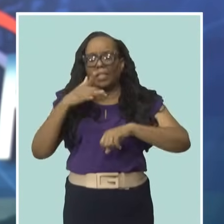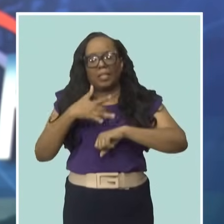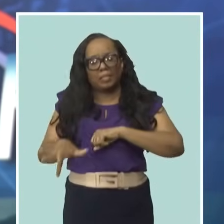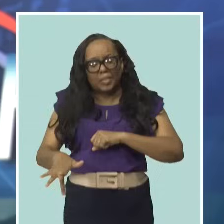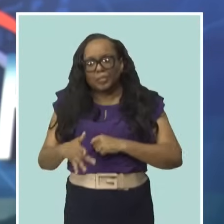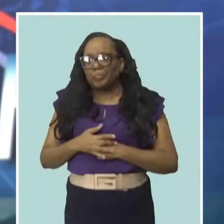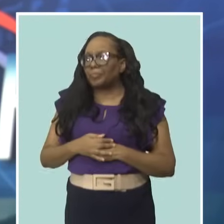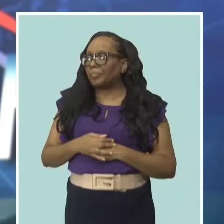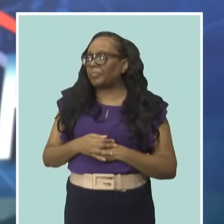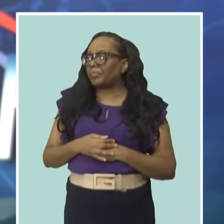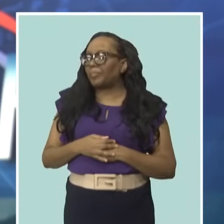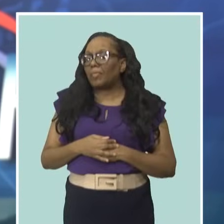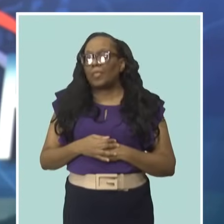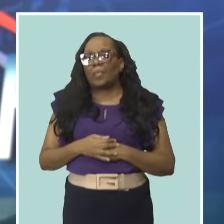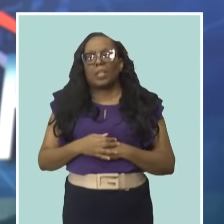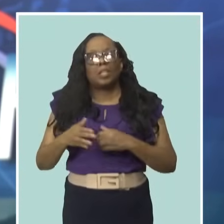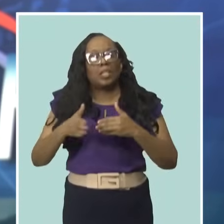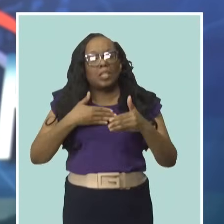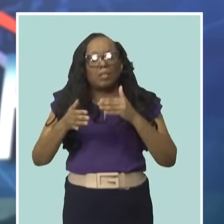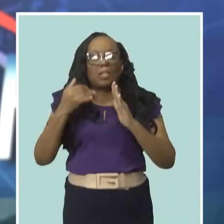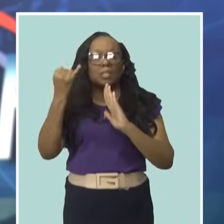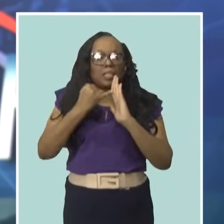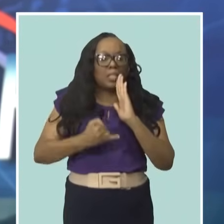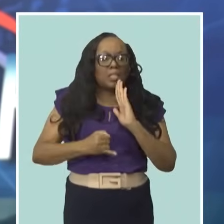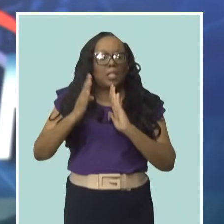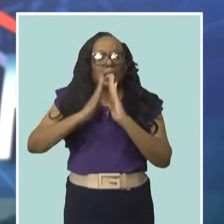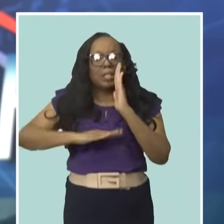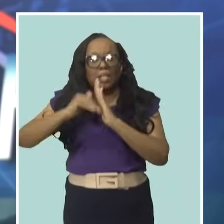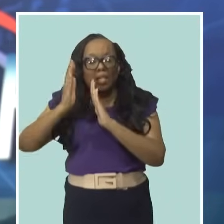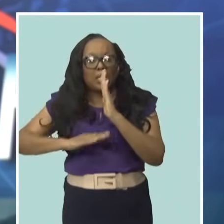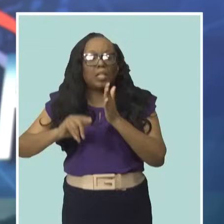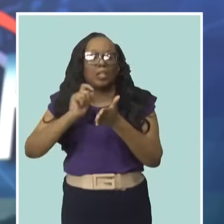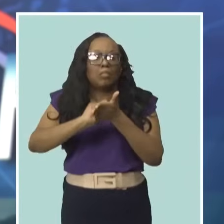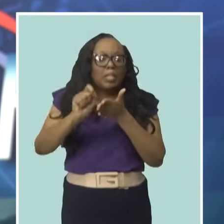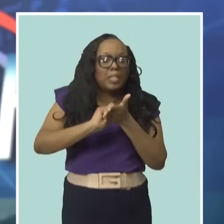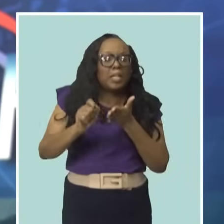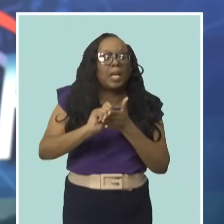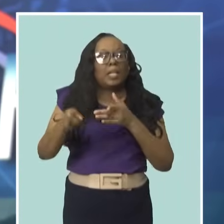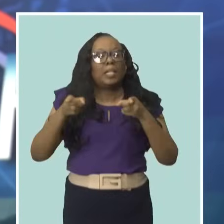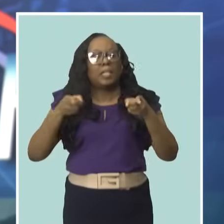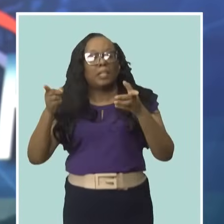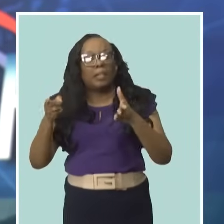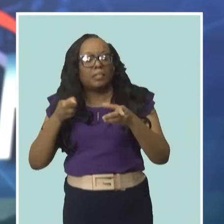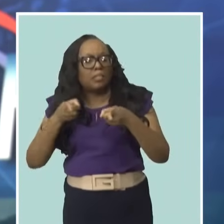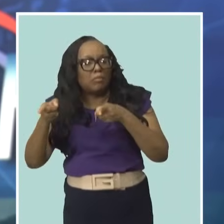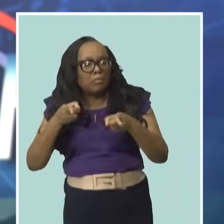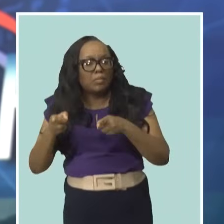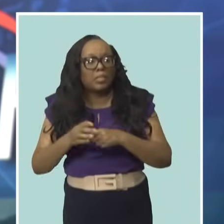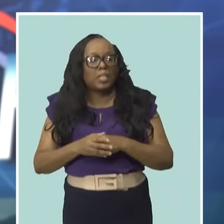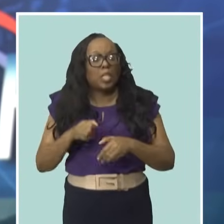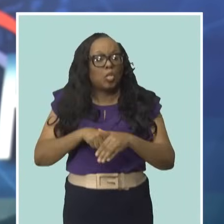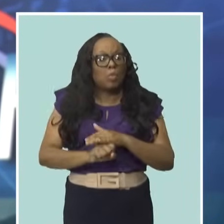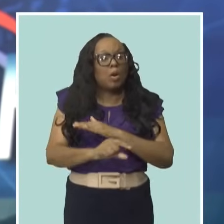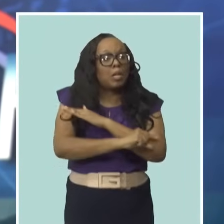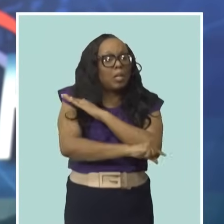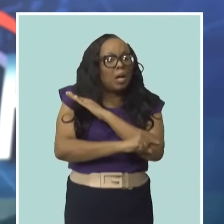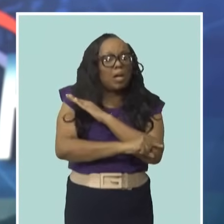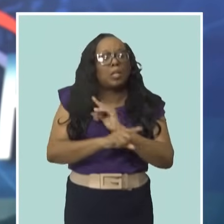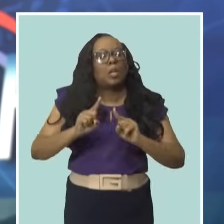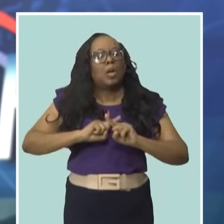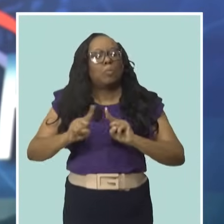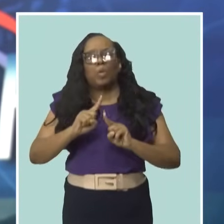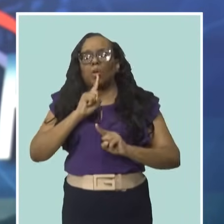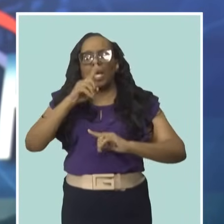Motley says whether through his sketches or paintings, writing or directing, the Guyanese-born has left a body of work and legacy